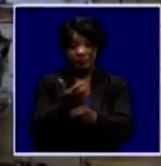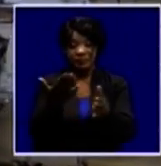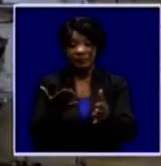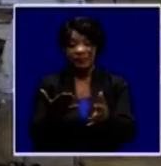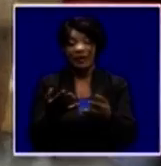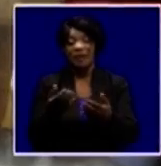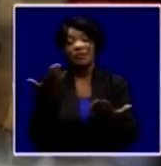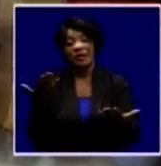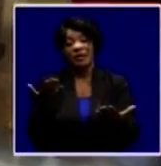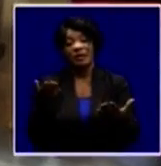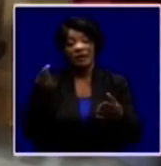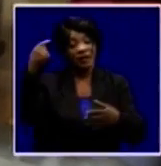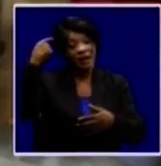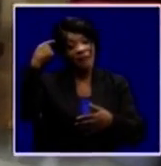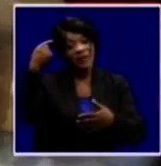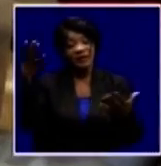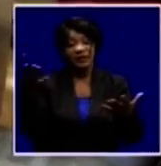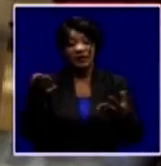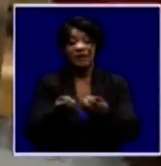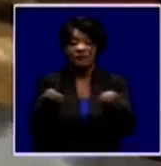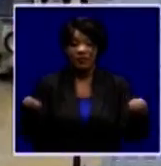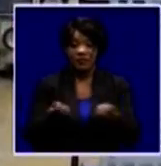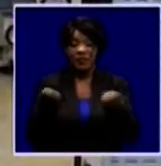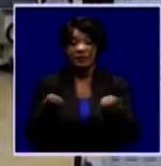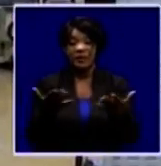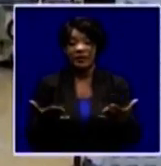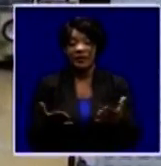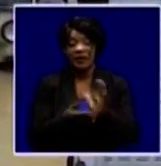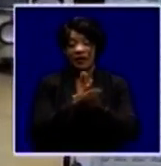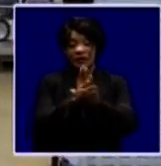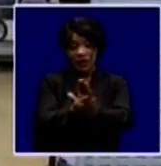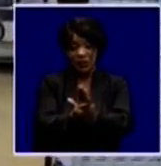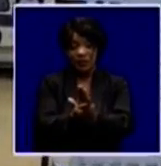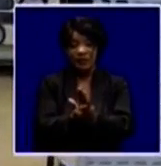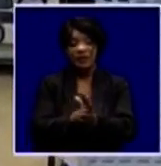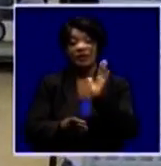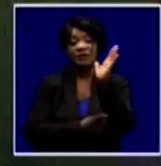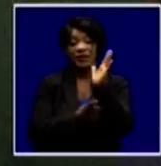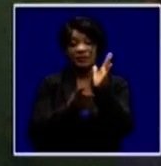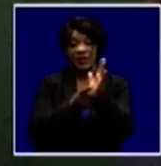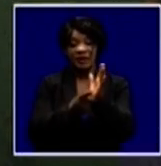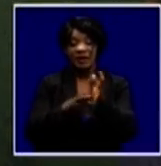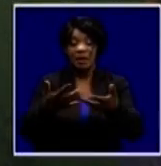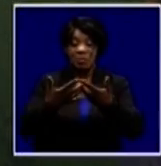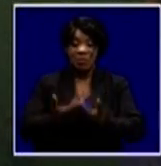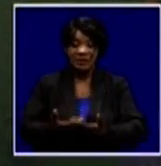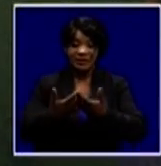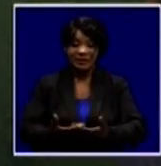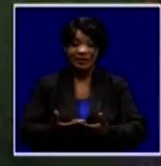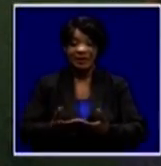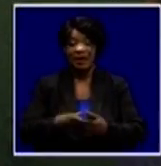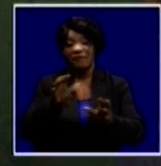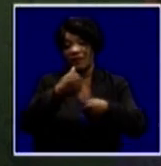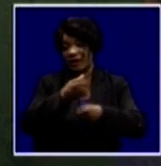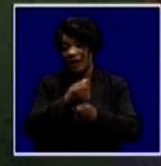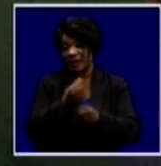environmental regulations, the company has invested in skills development and state-of-the-art machinery. We sent staff for training